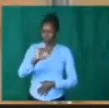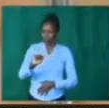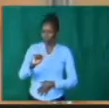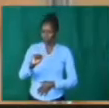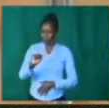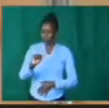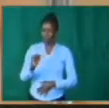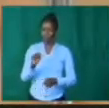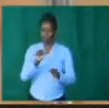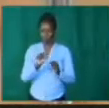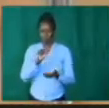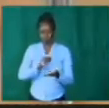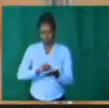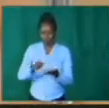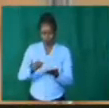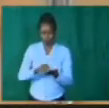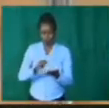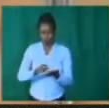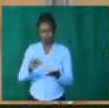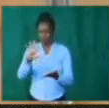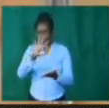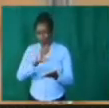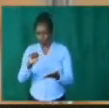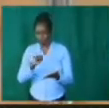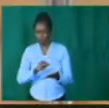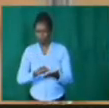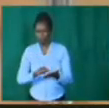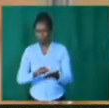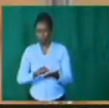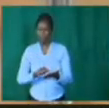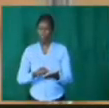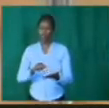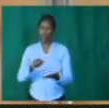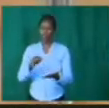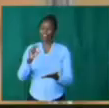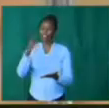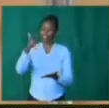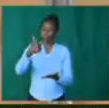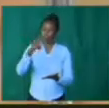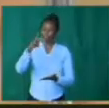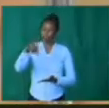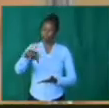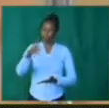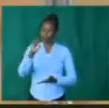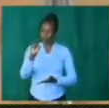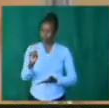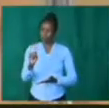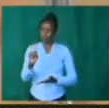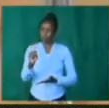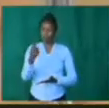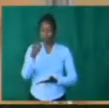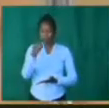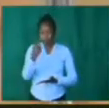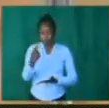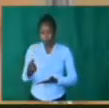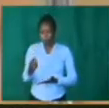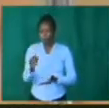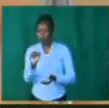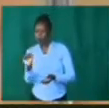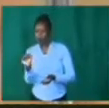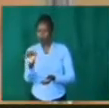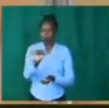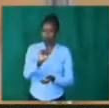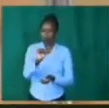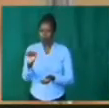in Nespresso. Okay. So the navigation system will then show me where Nespresso